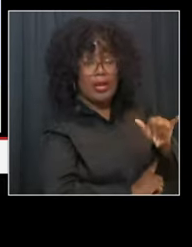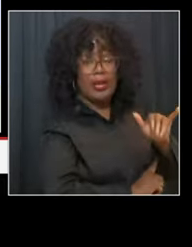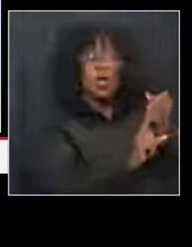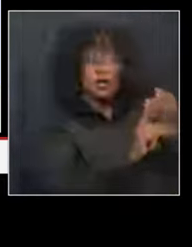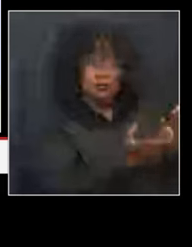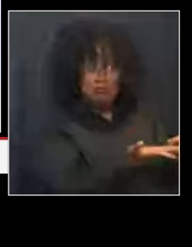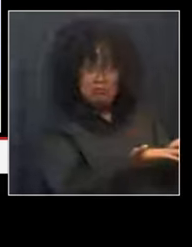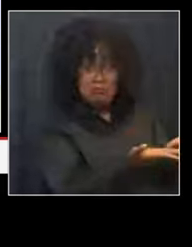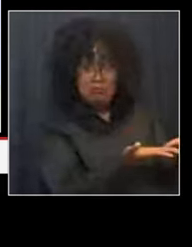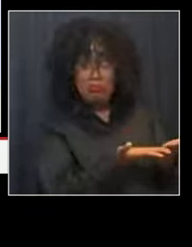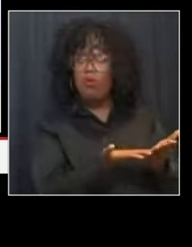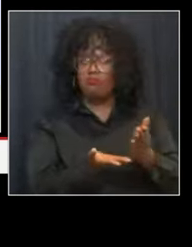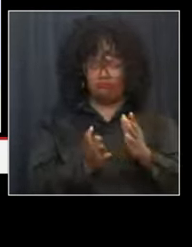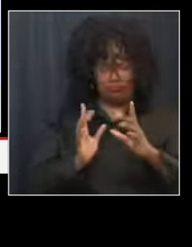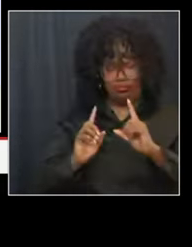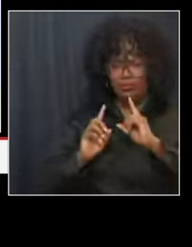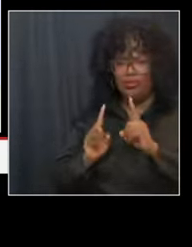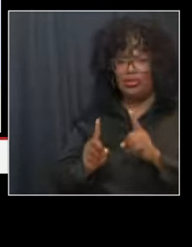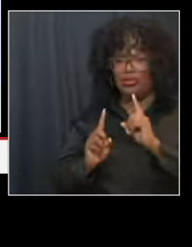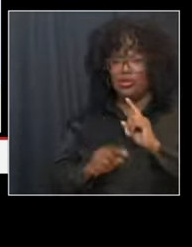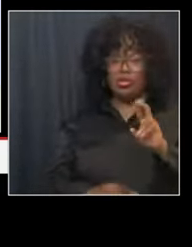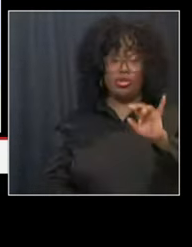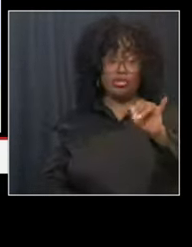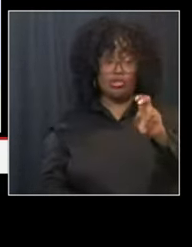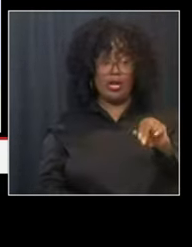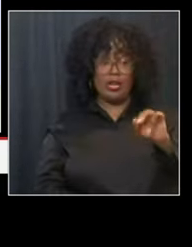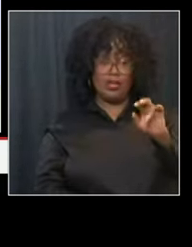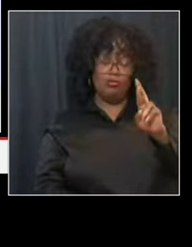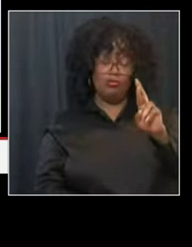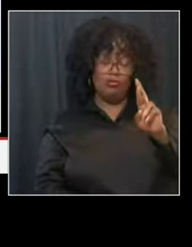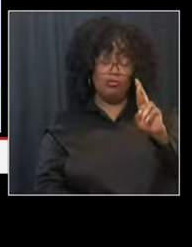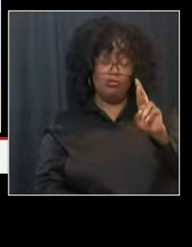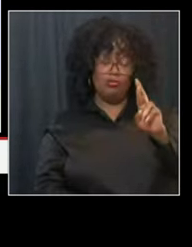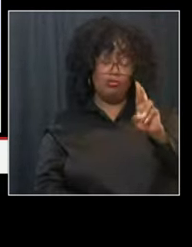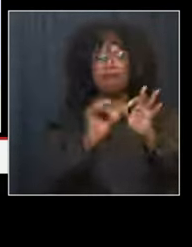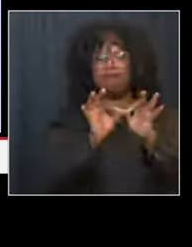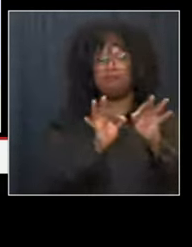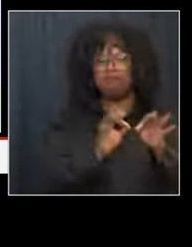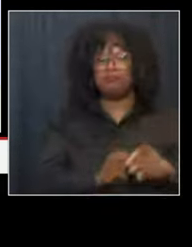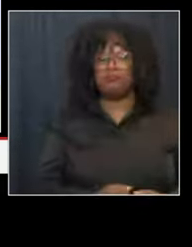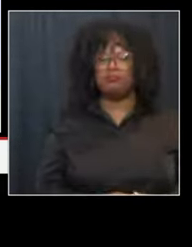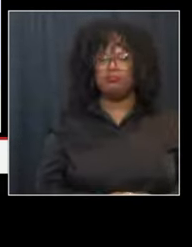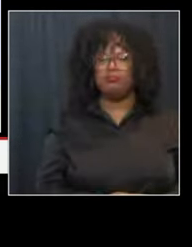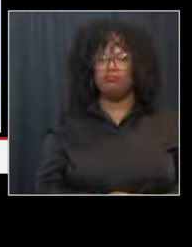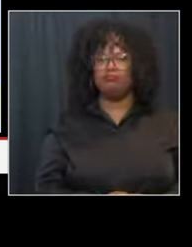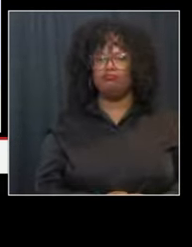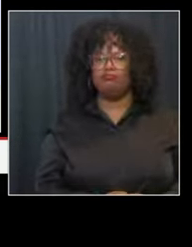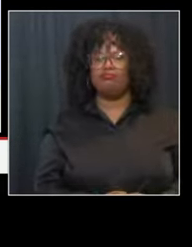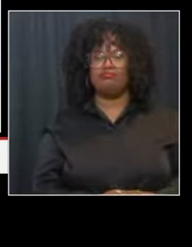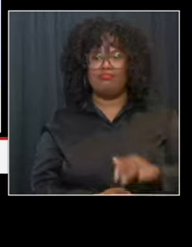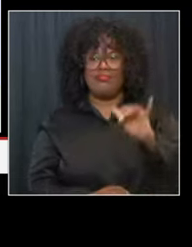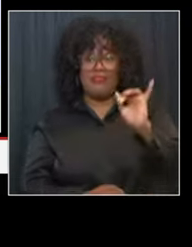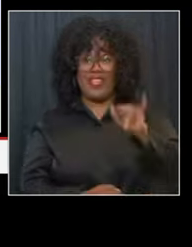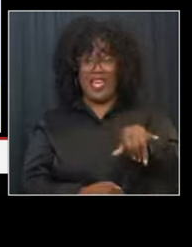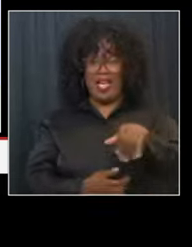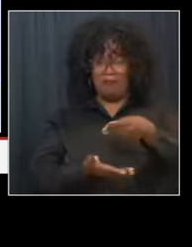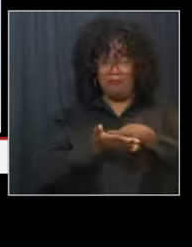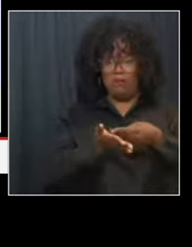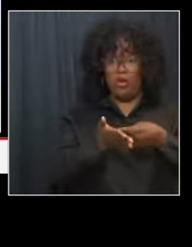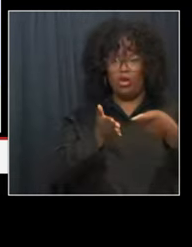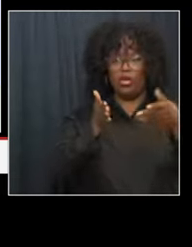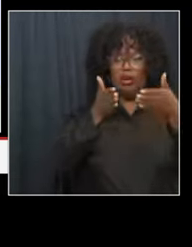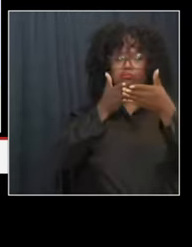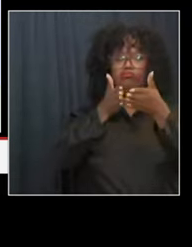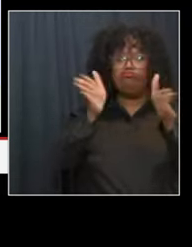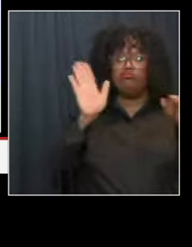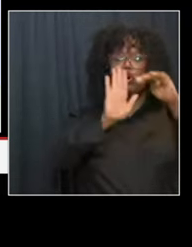is across all of our special purpose and dedicated tax revenue fund types, and this would be just excess that they collected but did